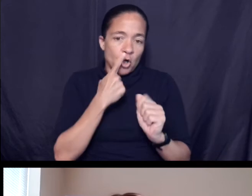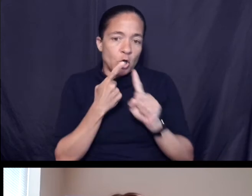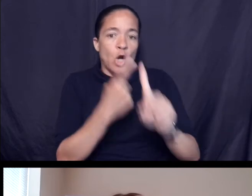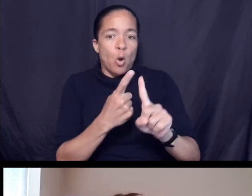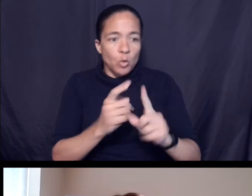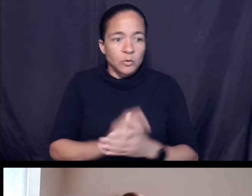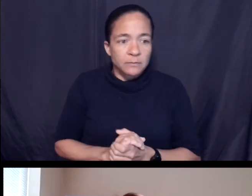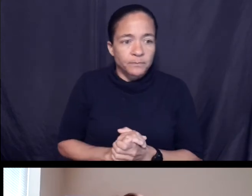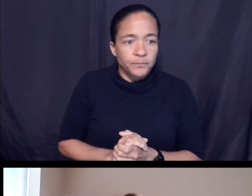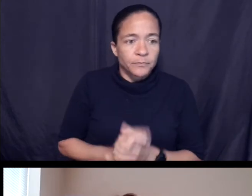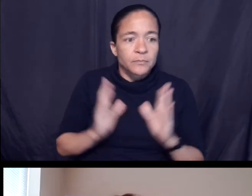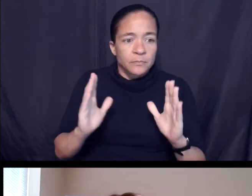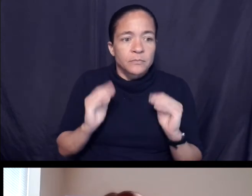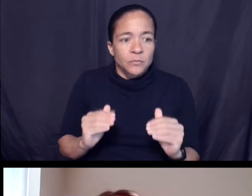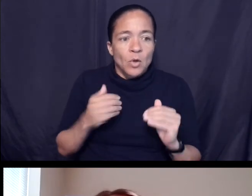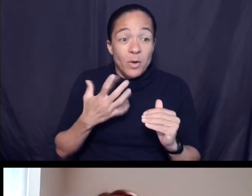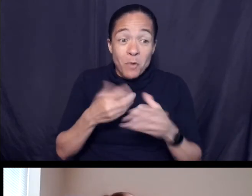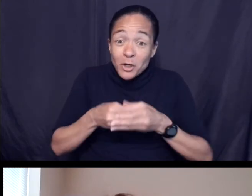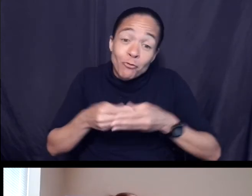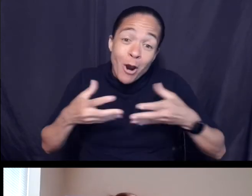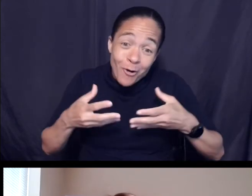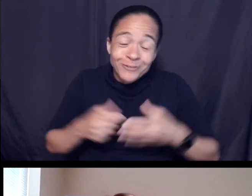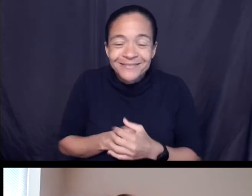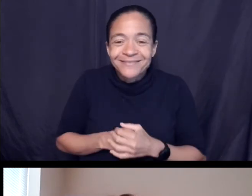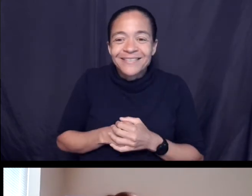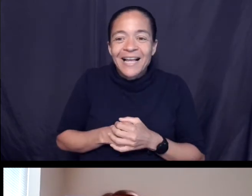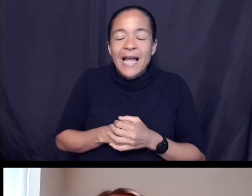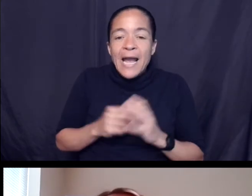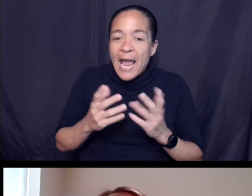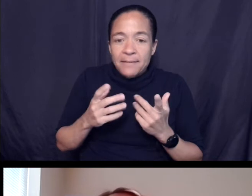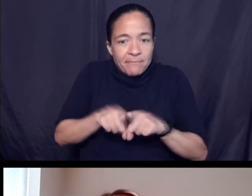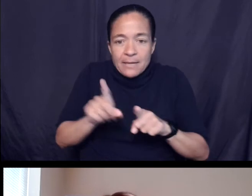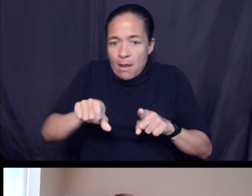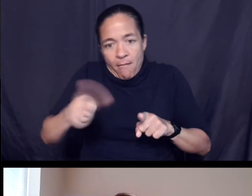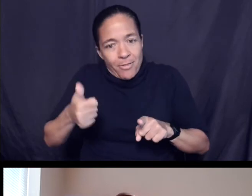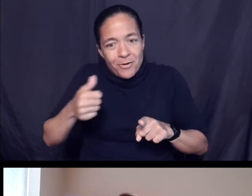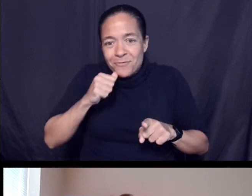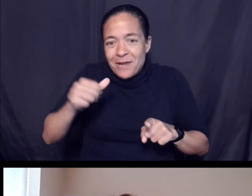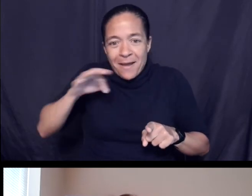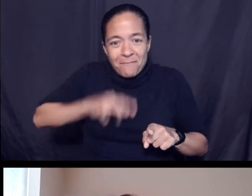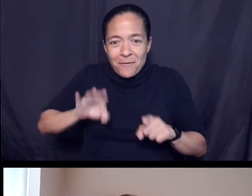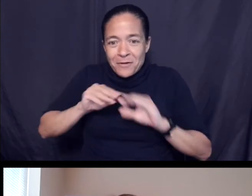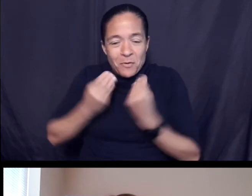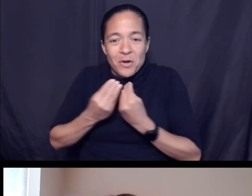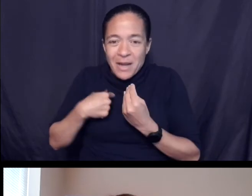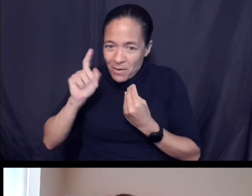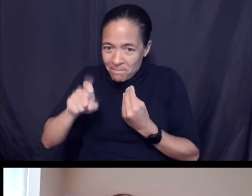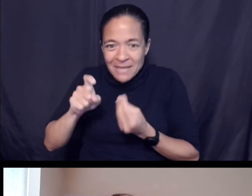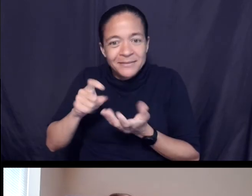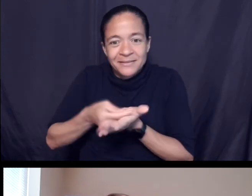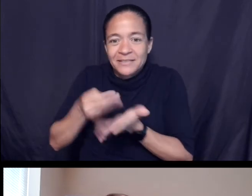support of the mission. Just like all nonprofits, we can't do it without raising funds. So we do raise funds to support our